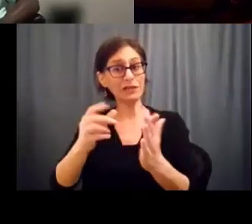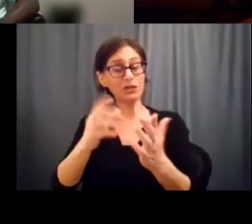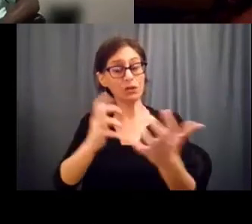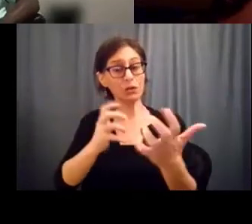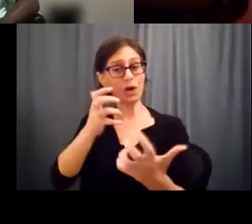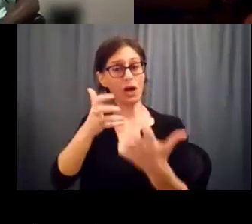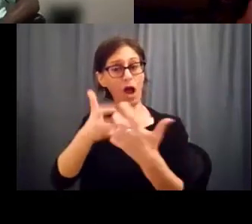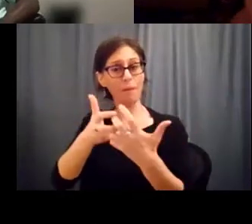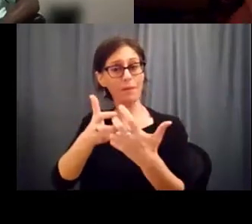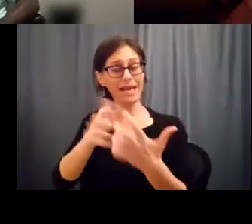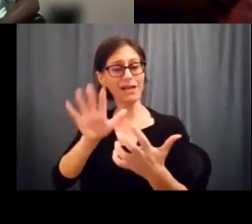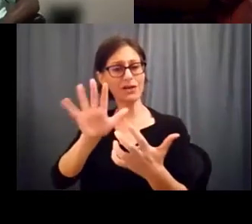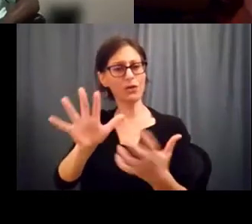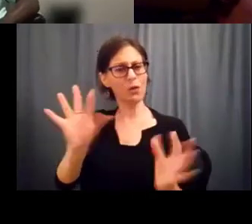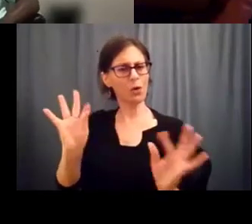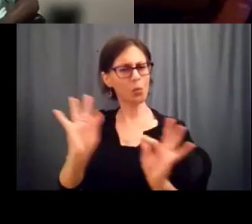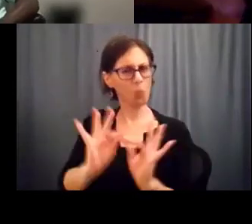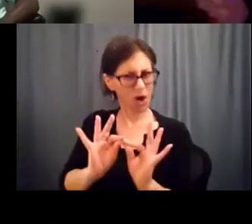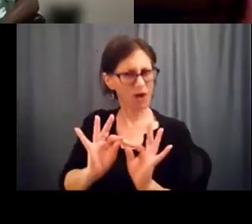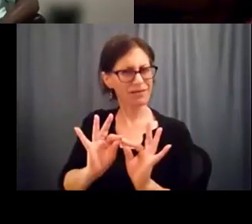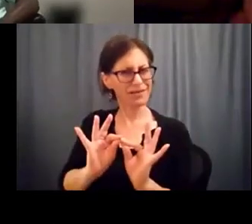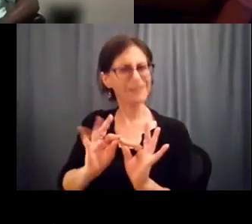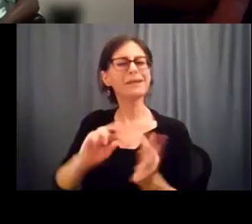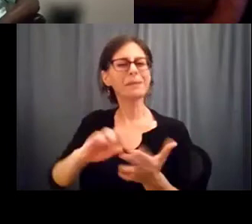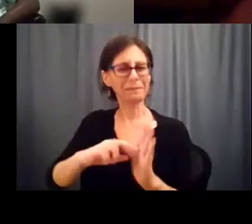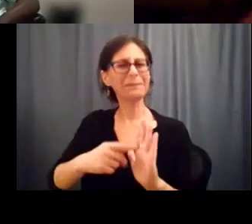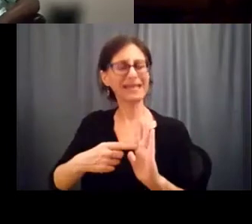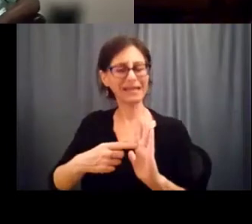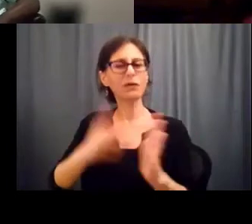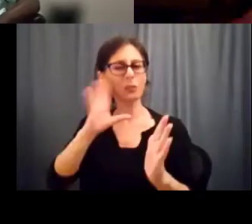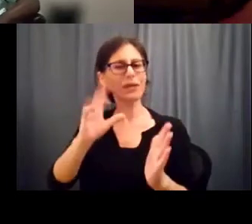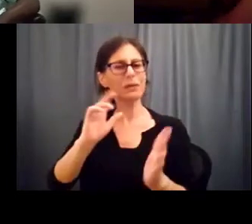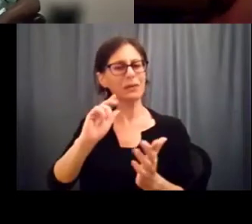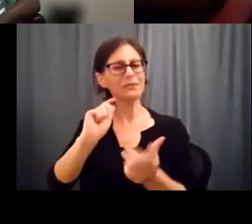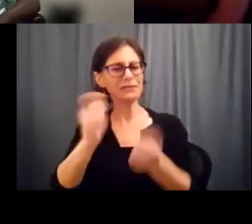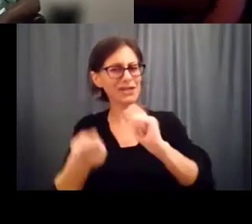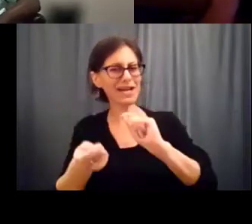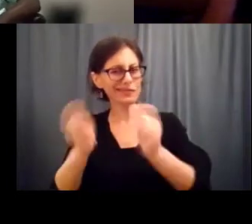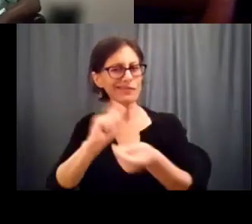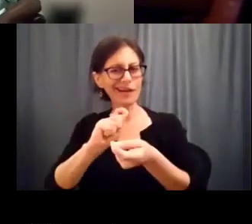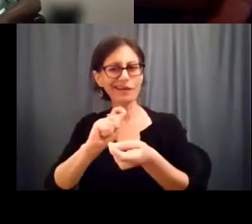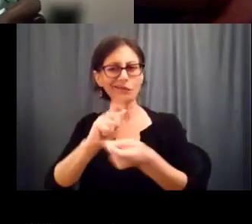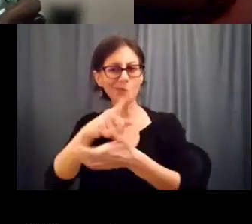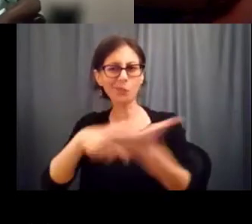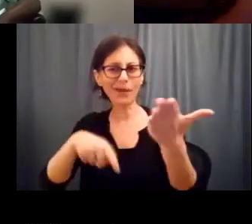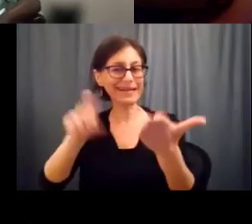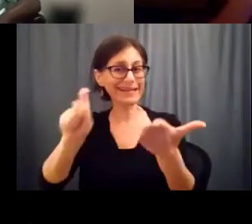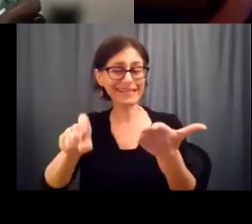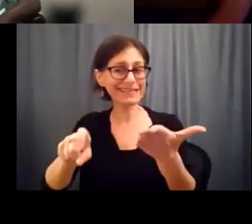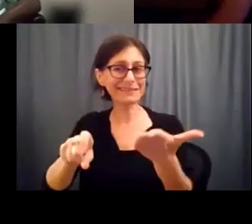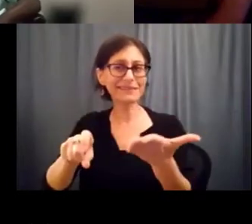accommodate your value, we need to make specific changes or, you know,